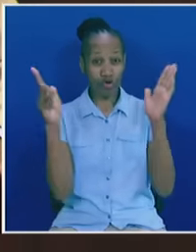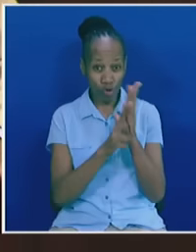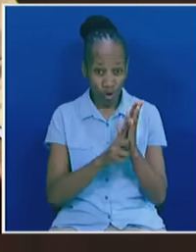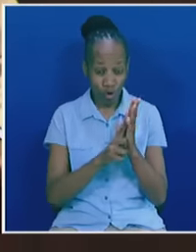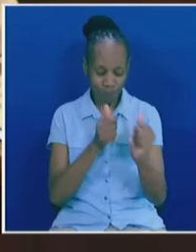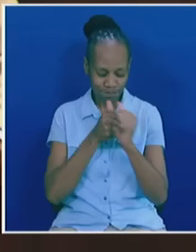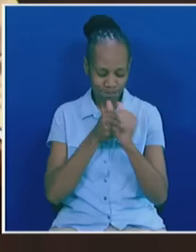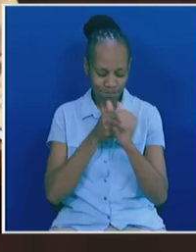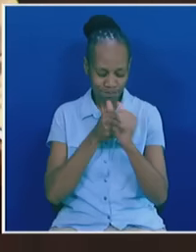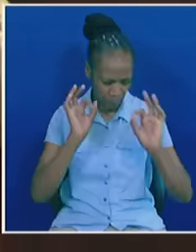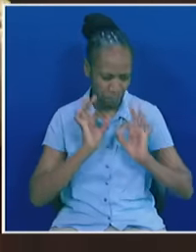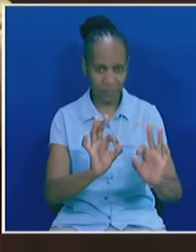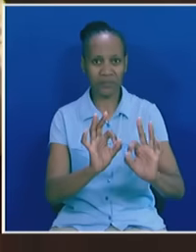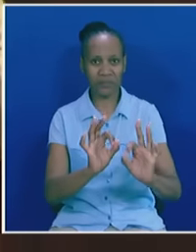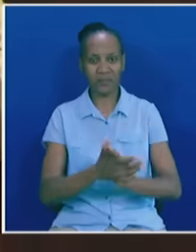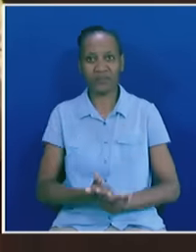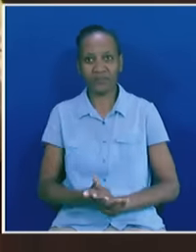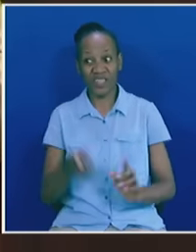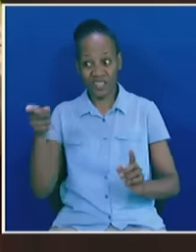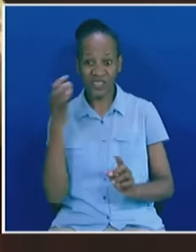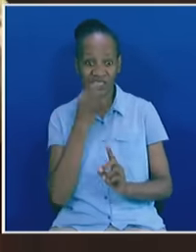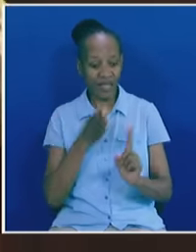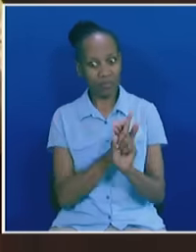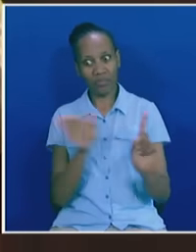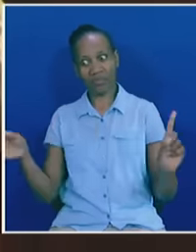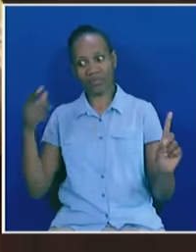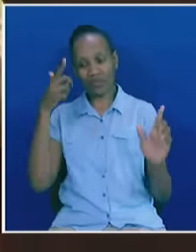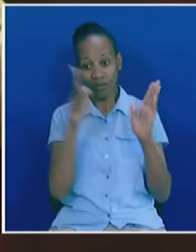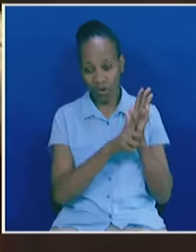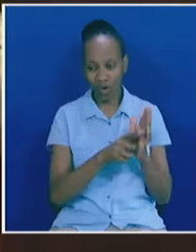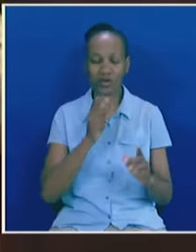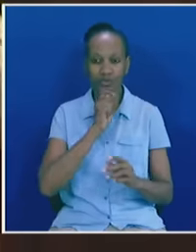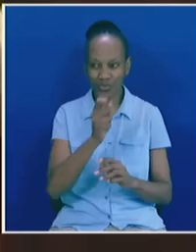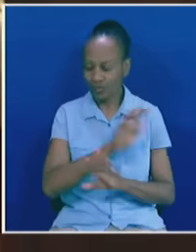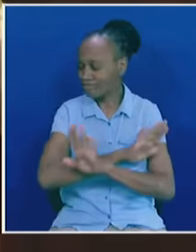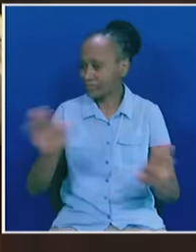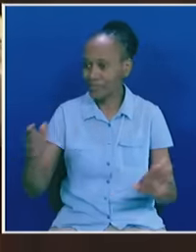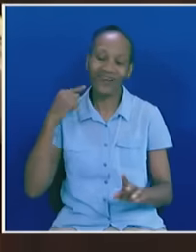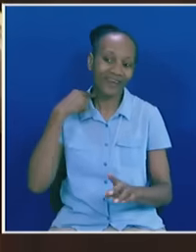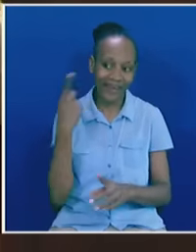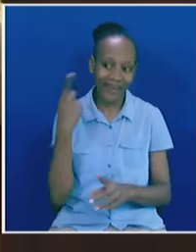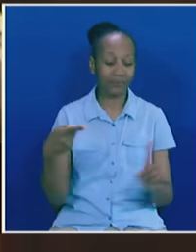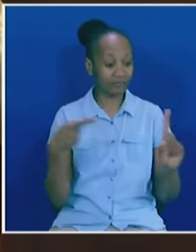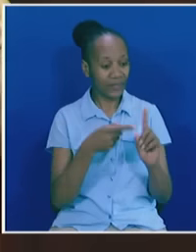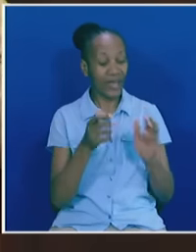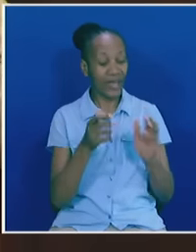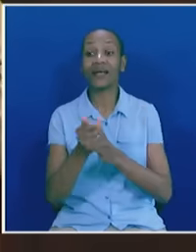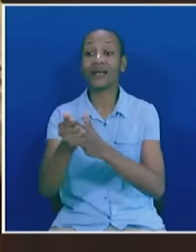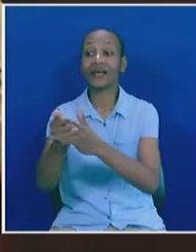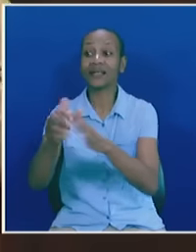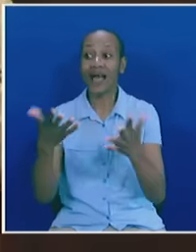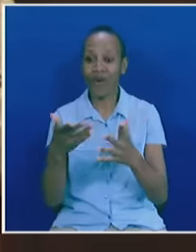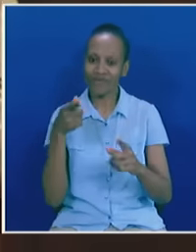obeys the law. Ukuthi u-president akawulandela umthetho akulona iqiniso. U-president uleader le country ngoba